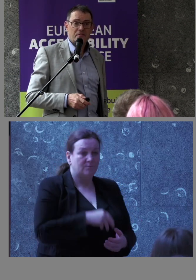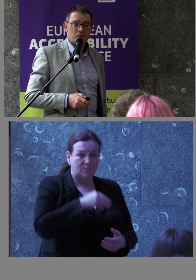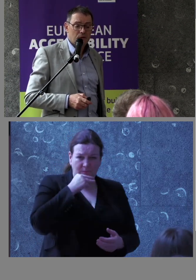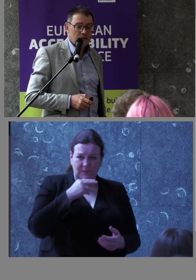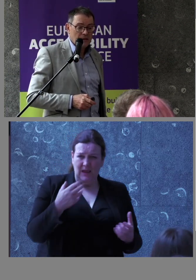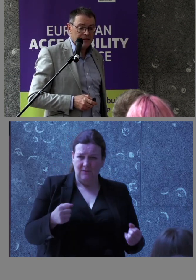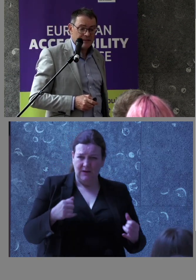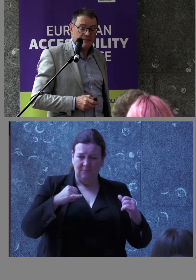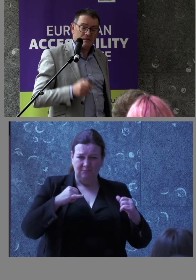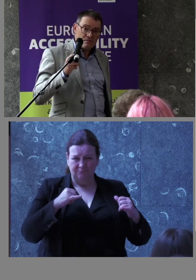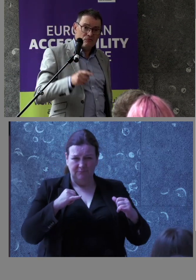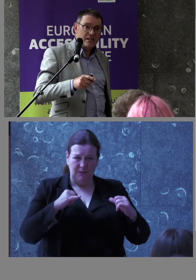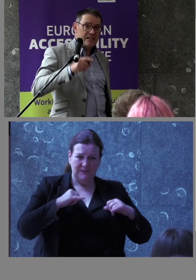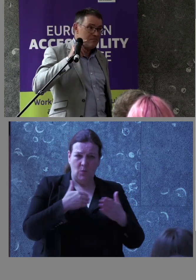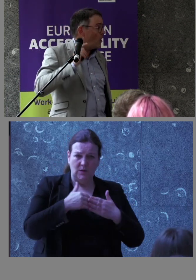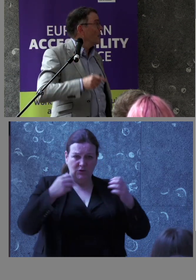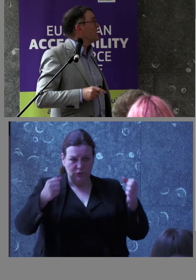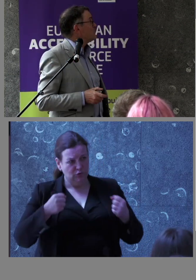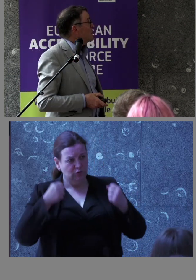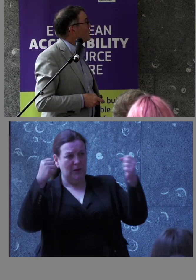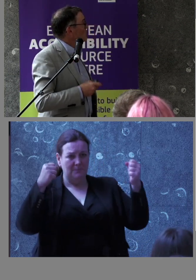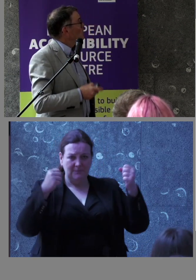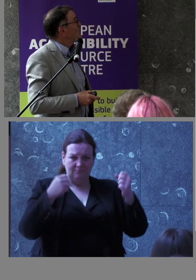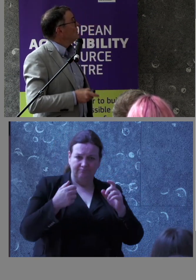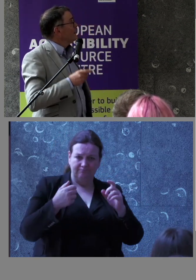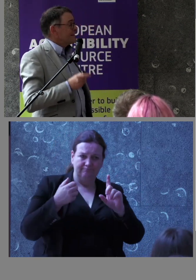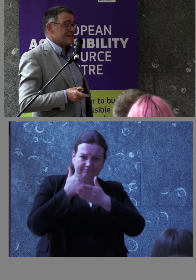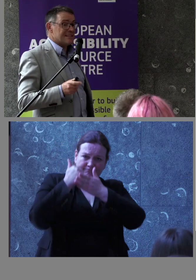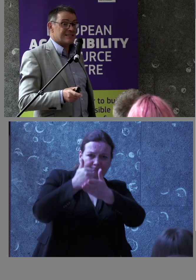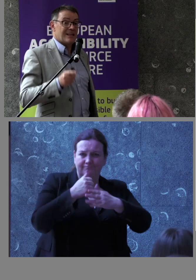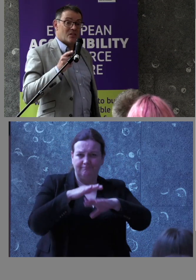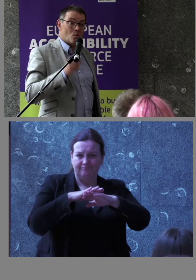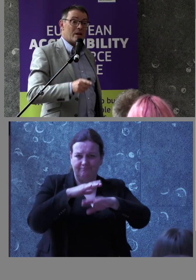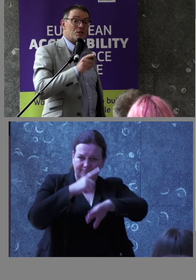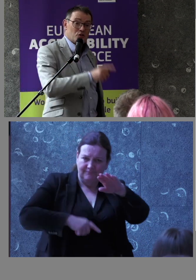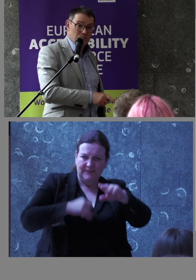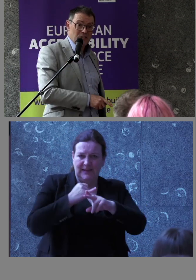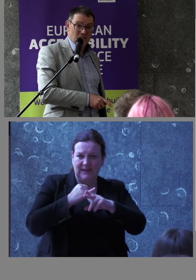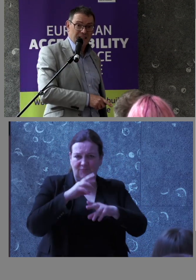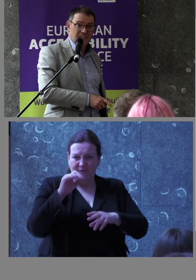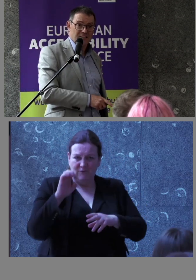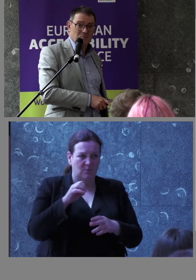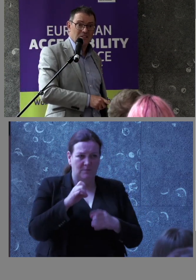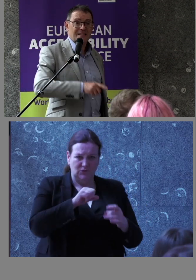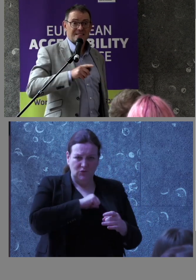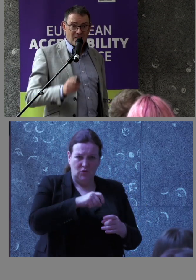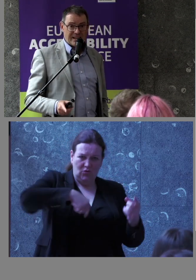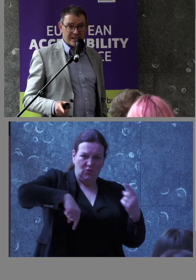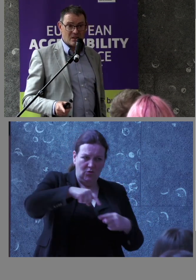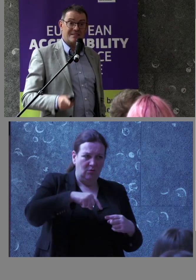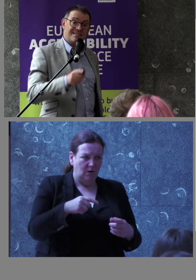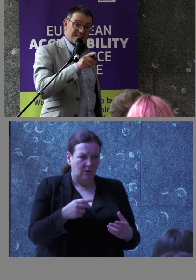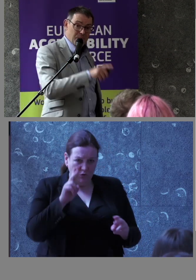anyway, the development teams still have that responsibility, making sure that the user journey is properly mapped